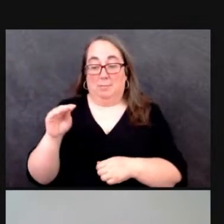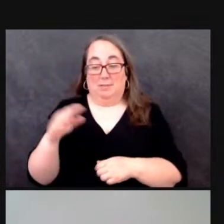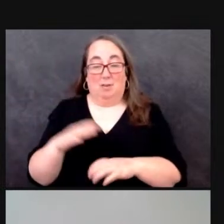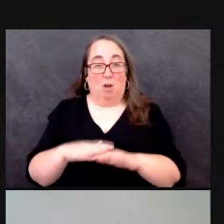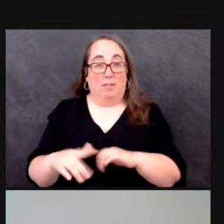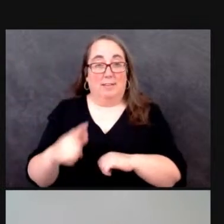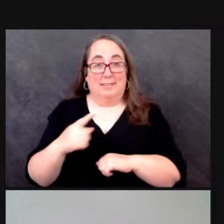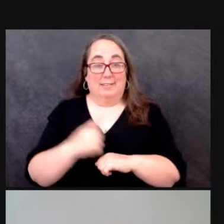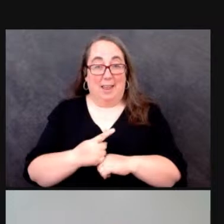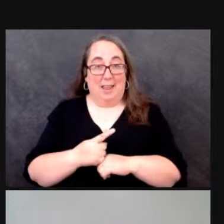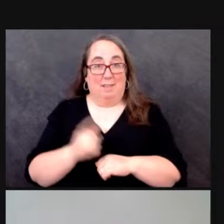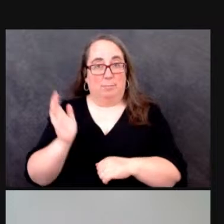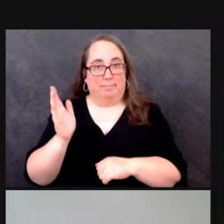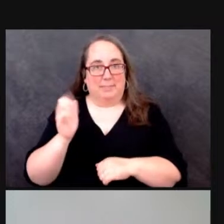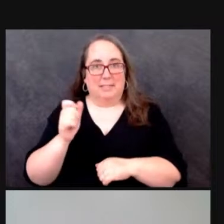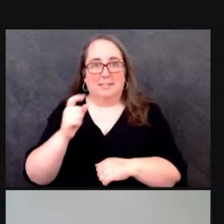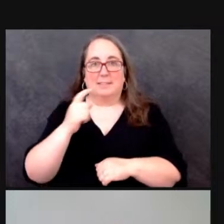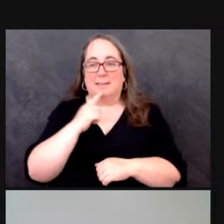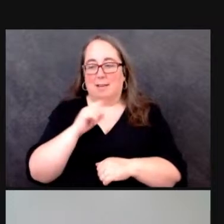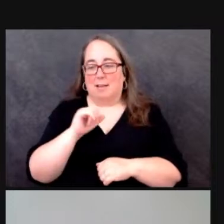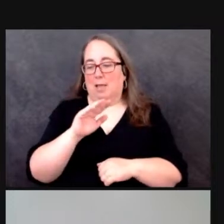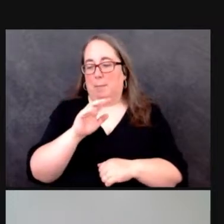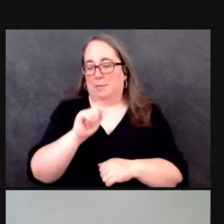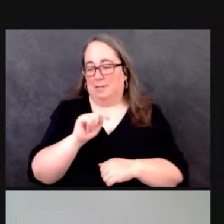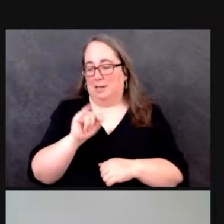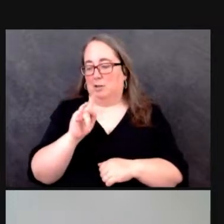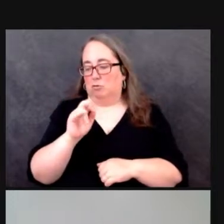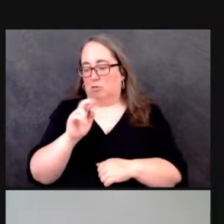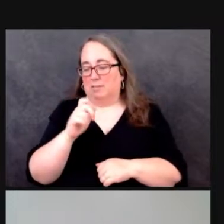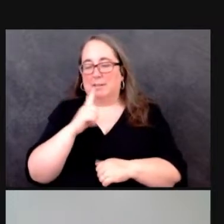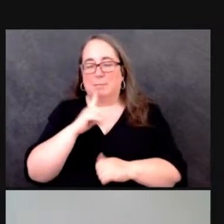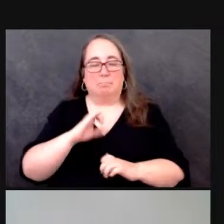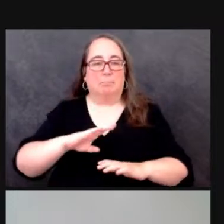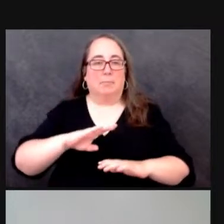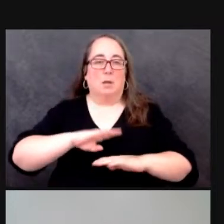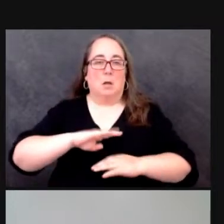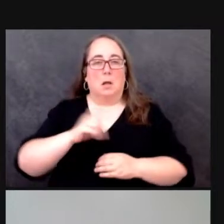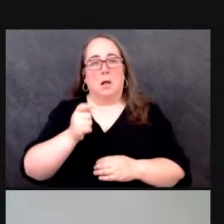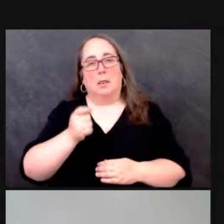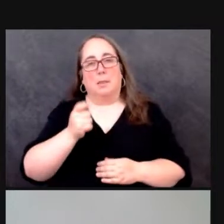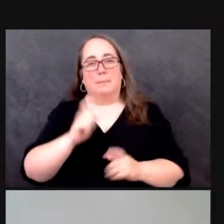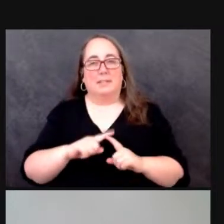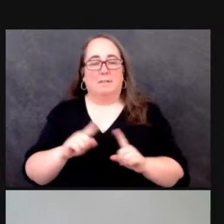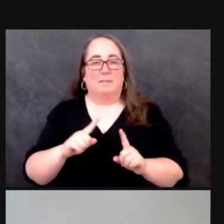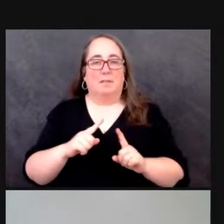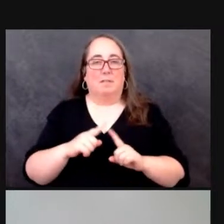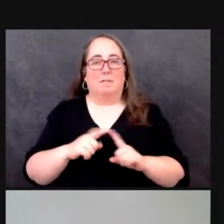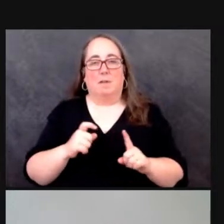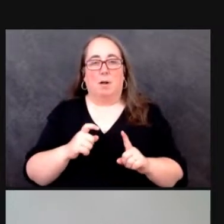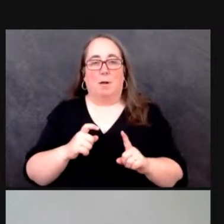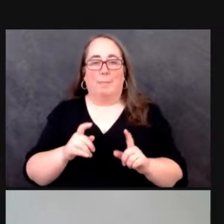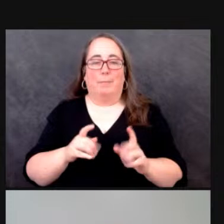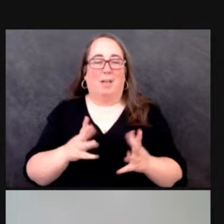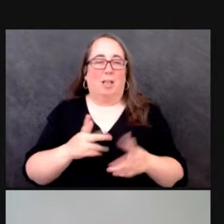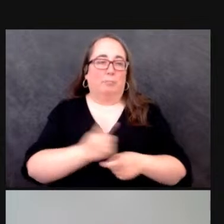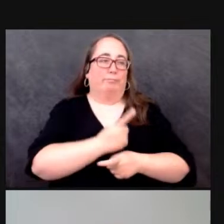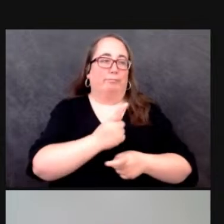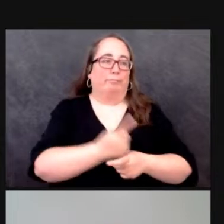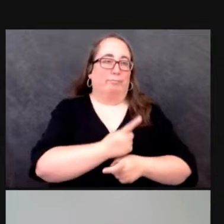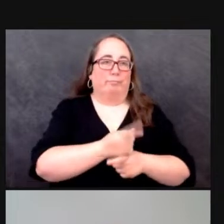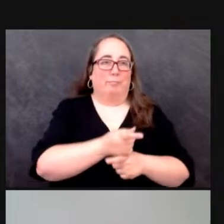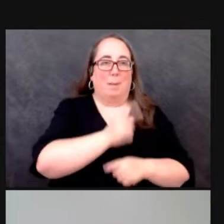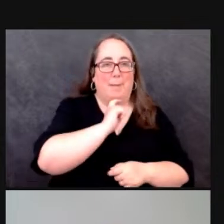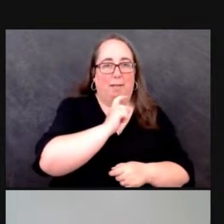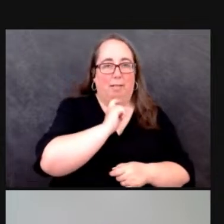Captain Ingersoll wrote, "It is a satisfaction to know that it will be a little different from the meaningless masses of metal, and